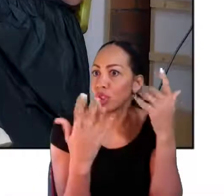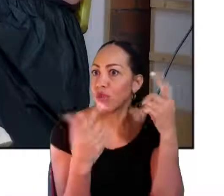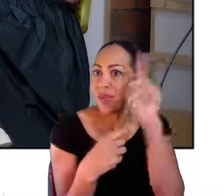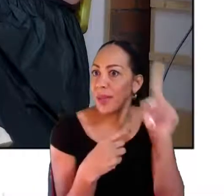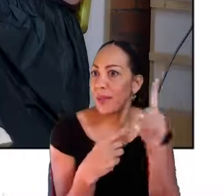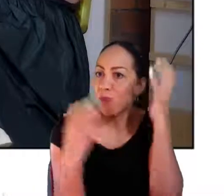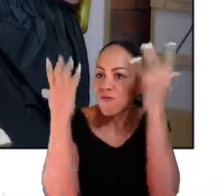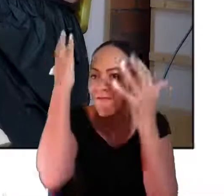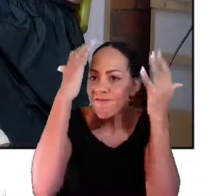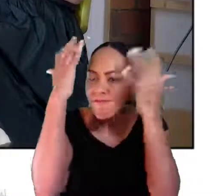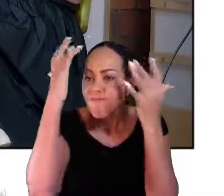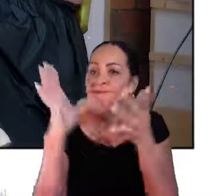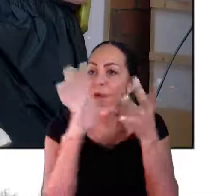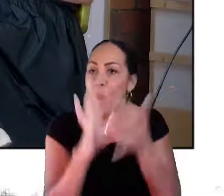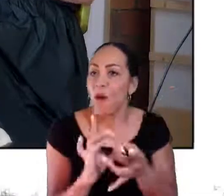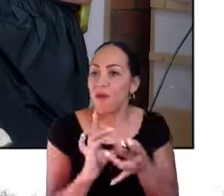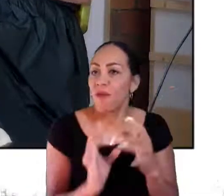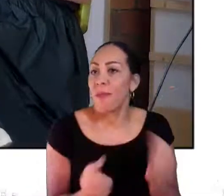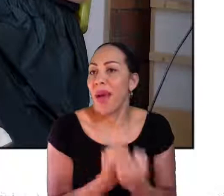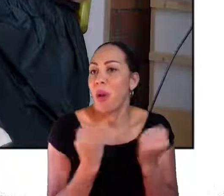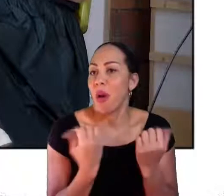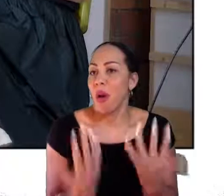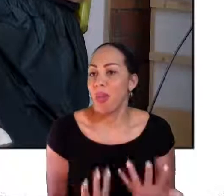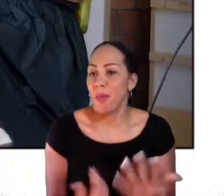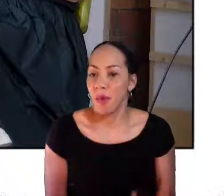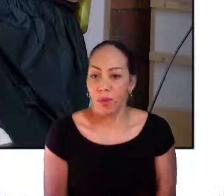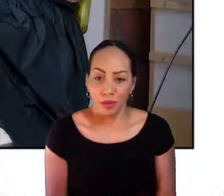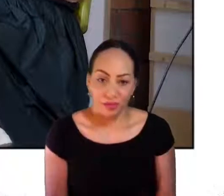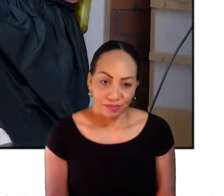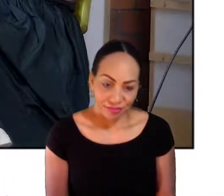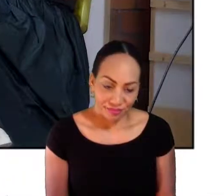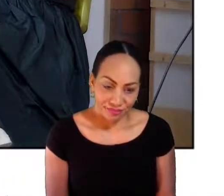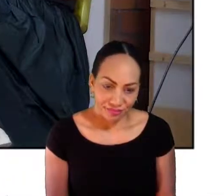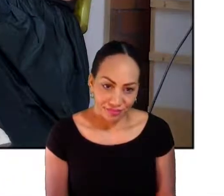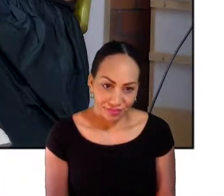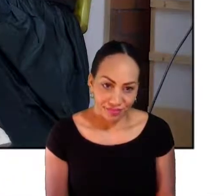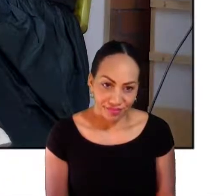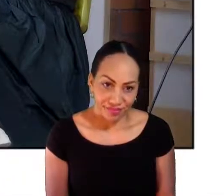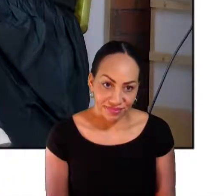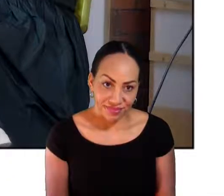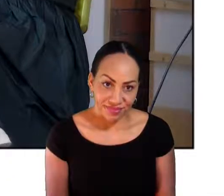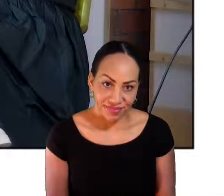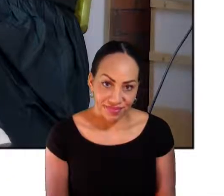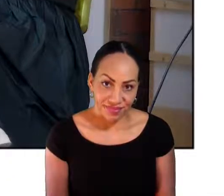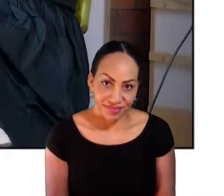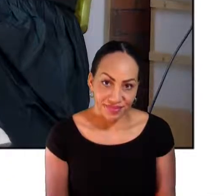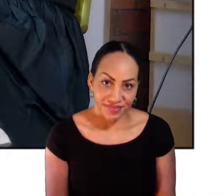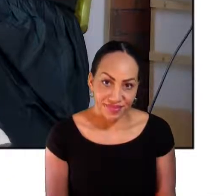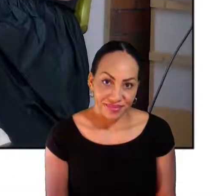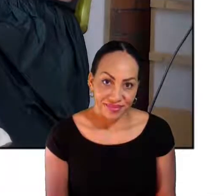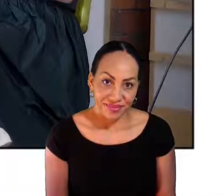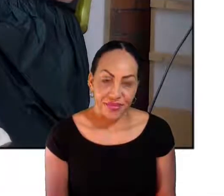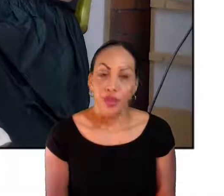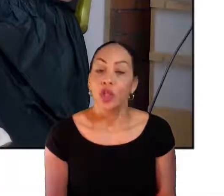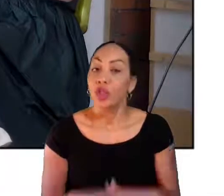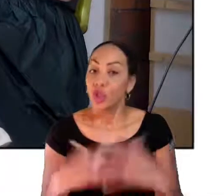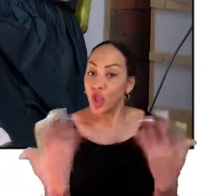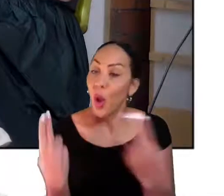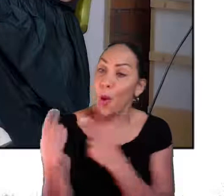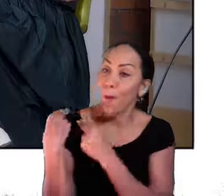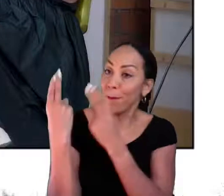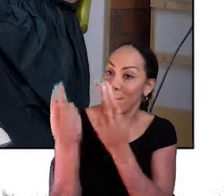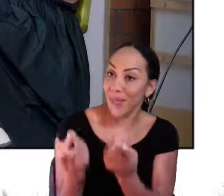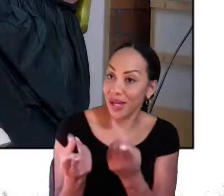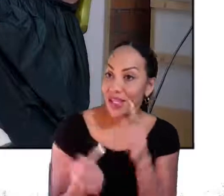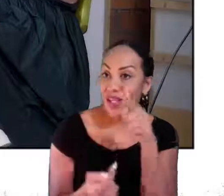it comes to the thing you're thinking about, the framework will work in a way that helps you think about what's your